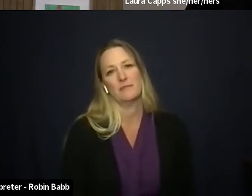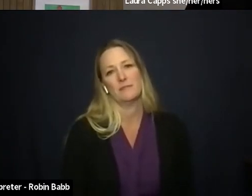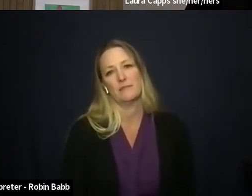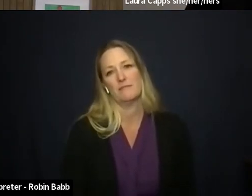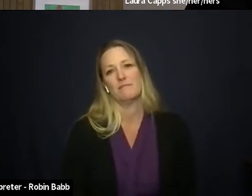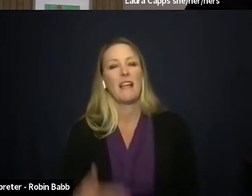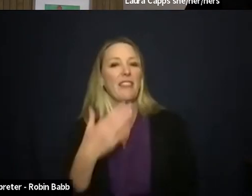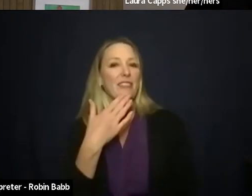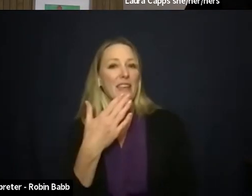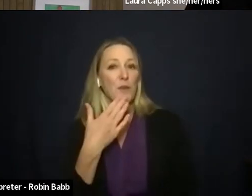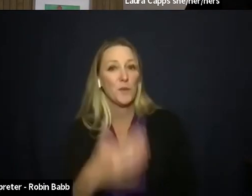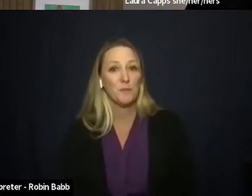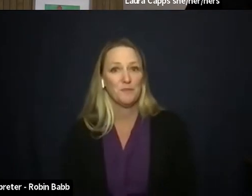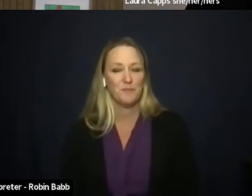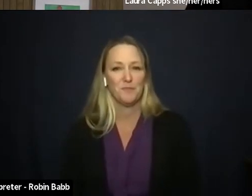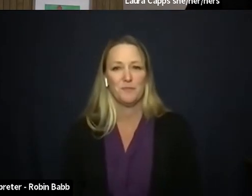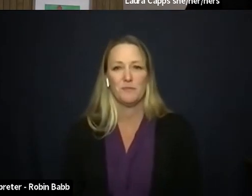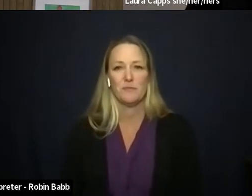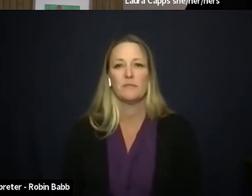thank you ben president